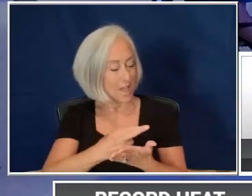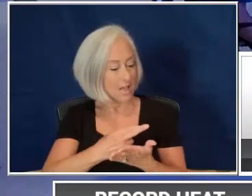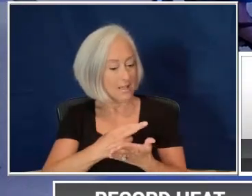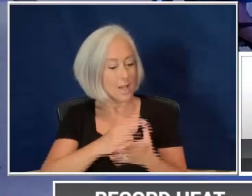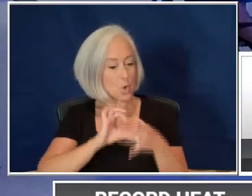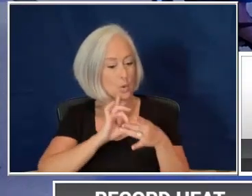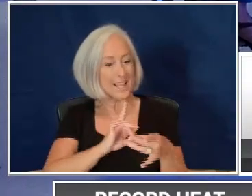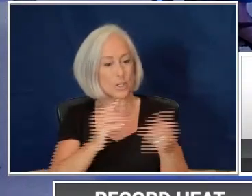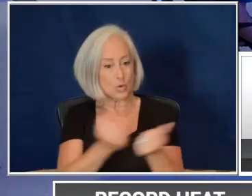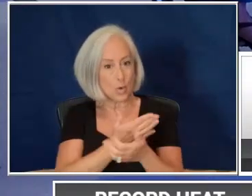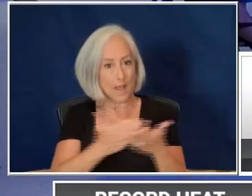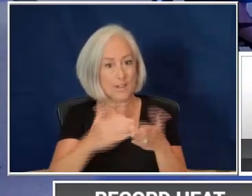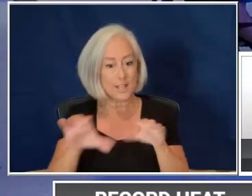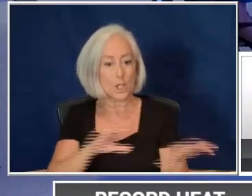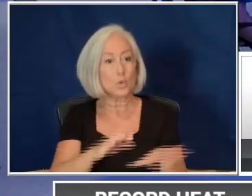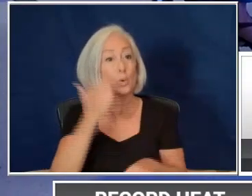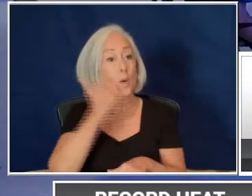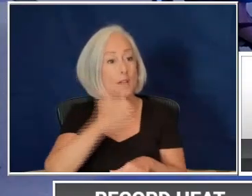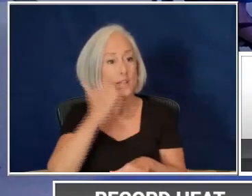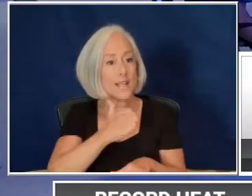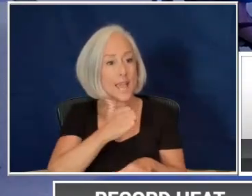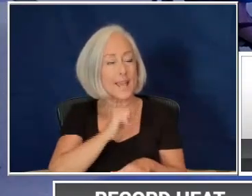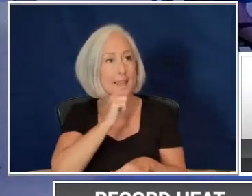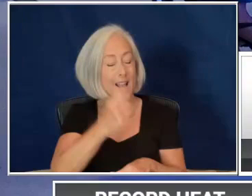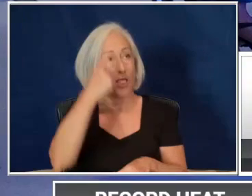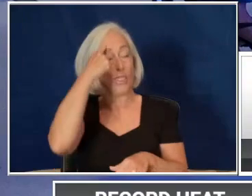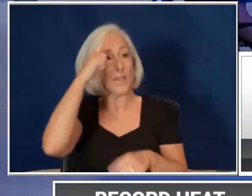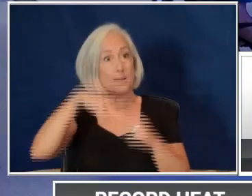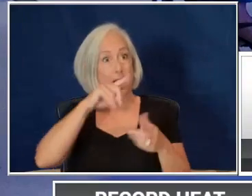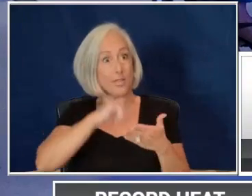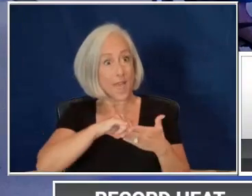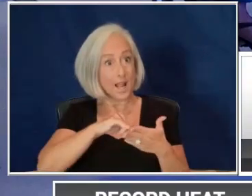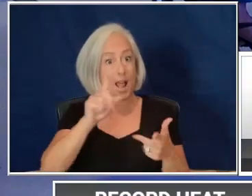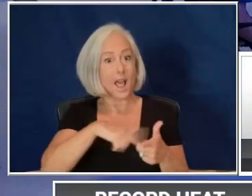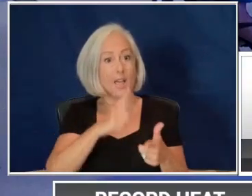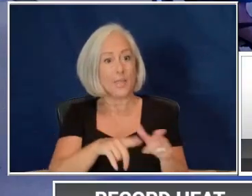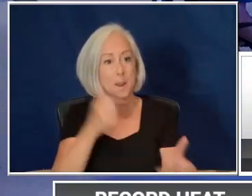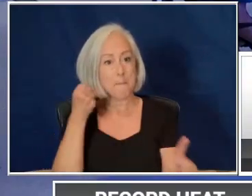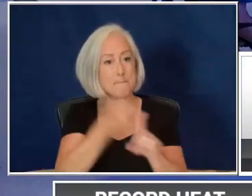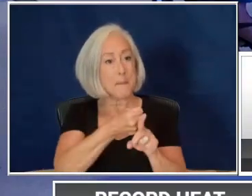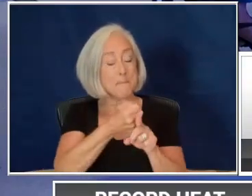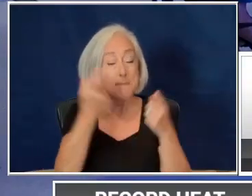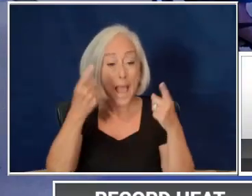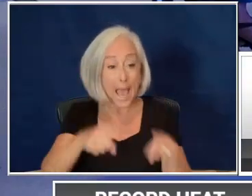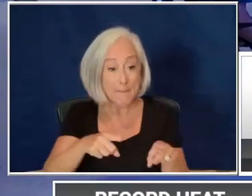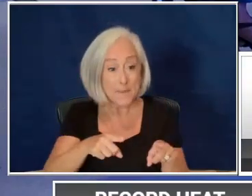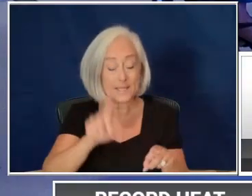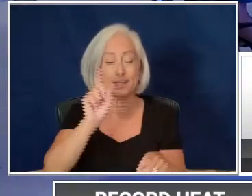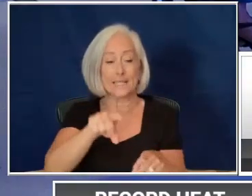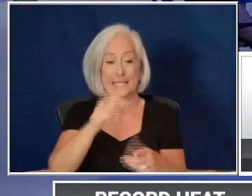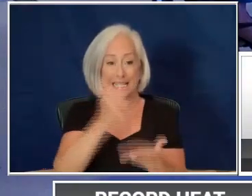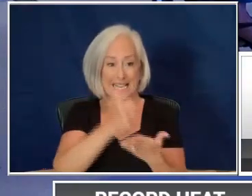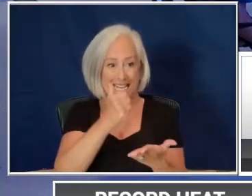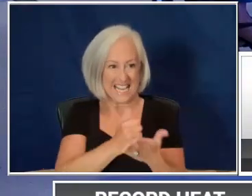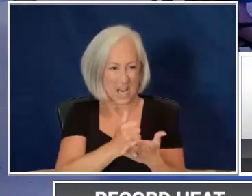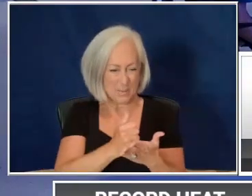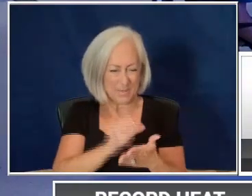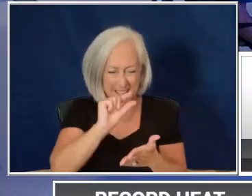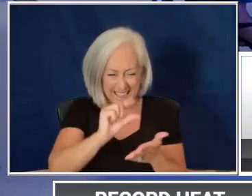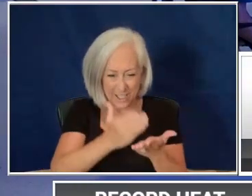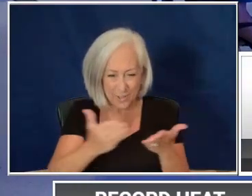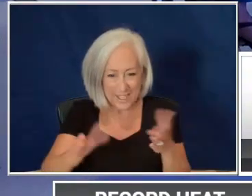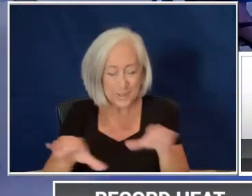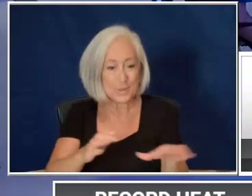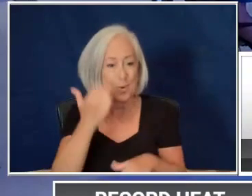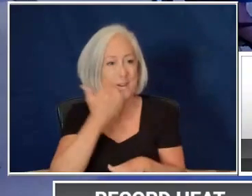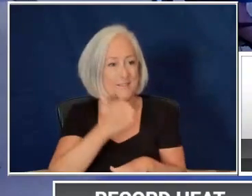do every day, don't even think about it, and then all of a sudden you find yourself needing help on how to get back to those little tiny things that we do every day. Dr.